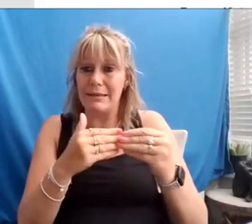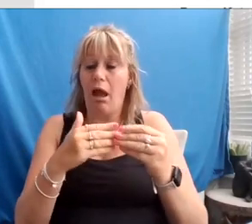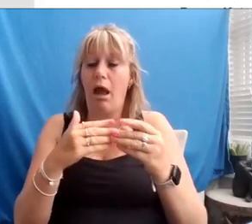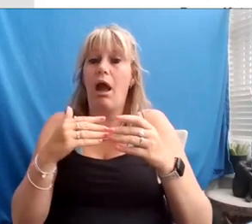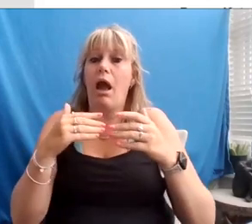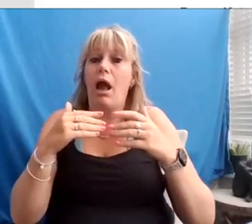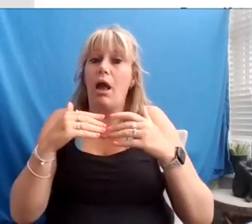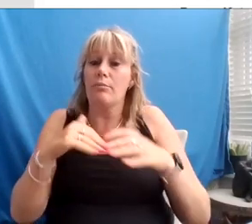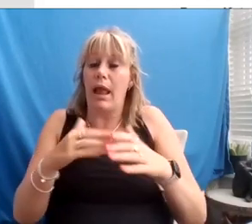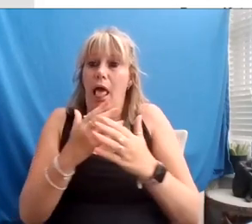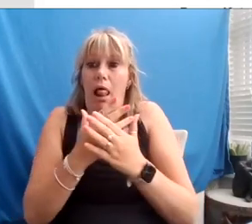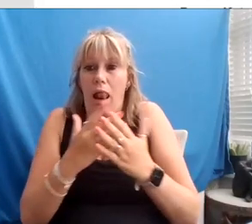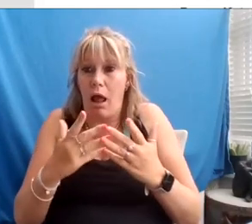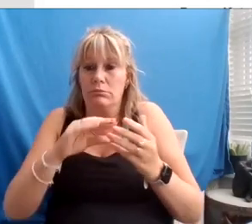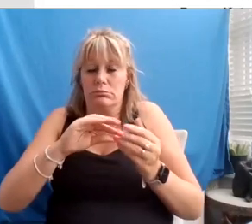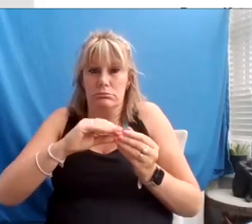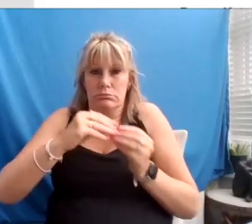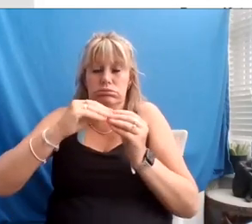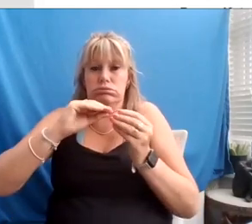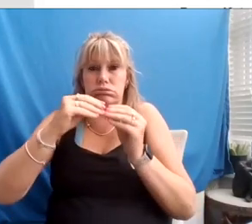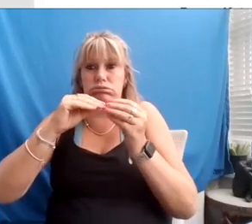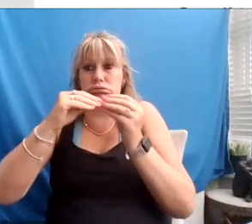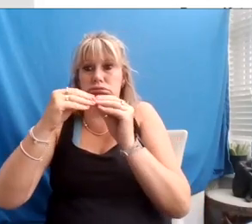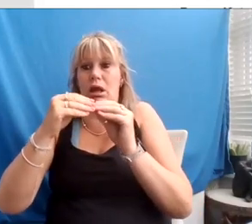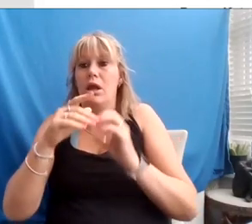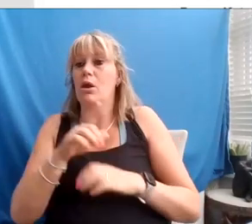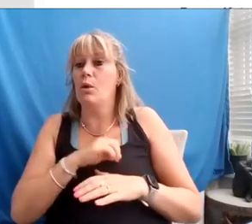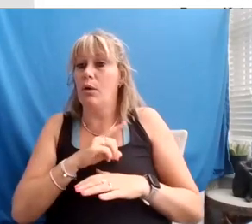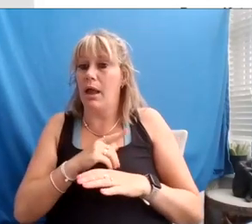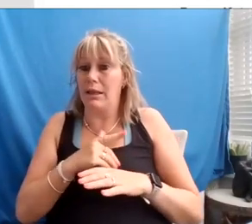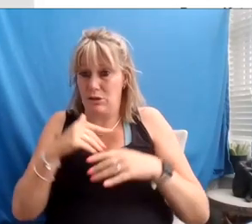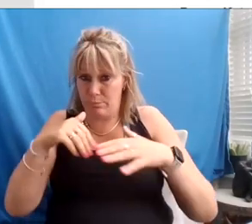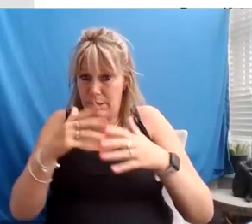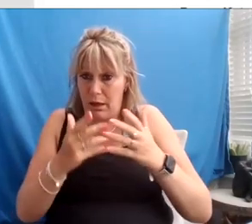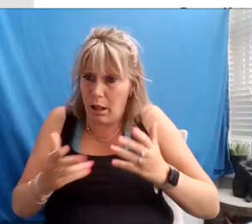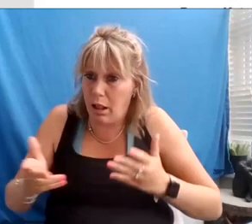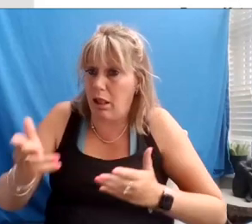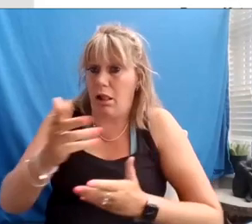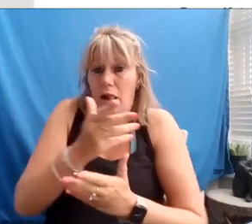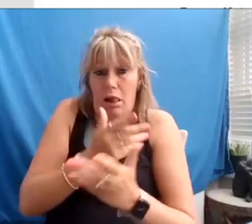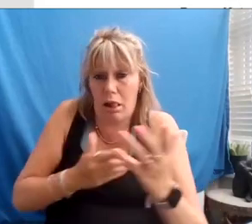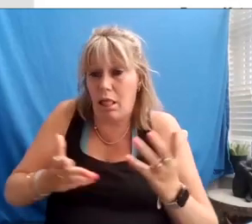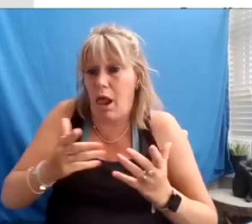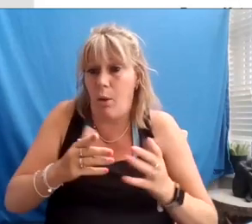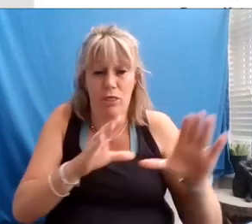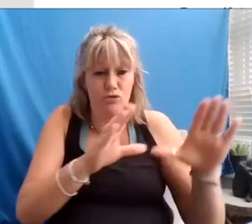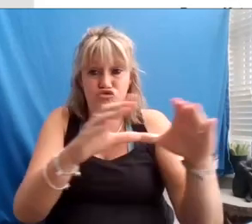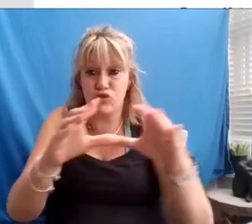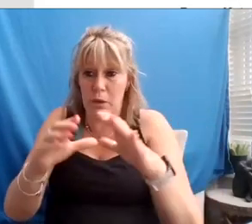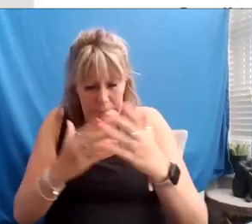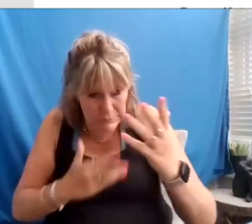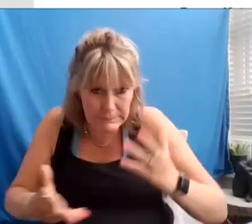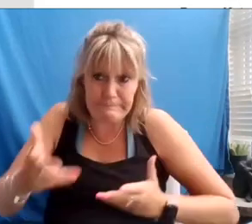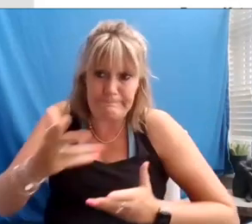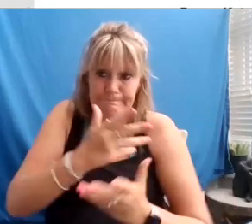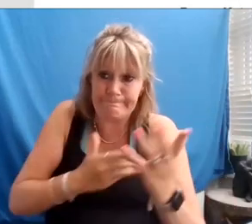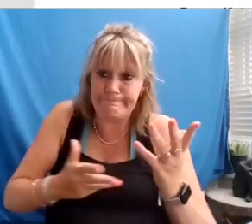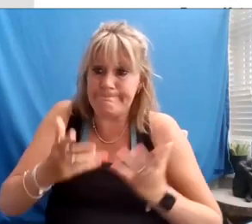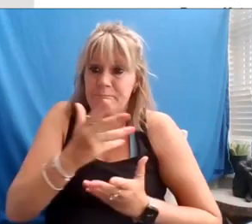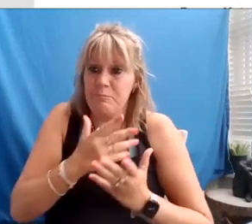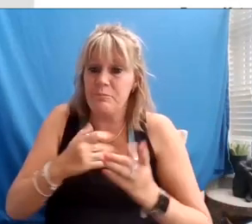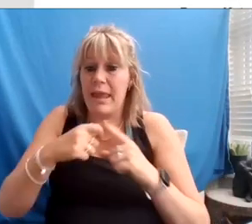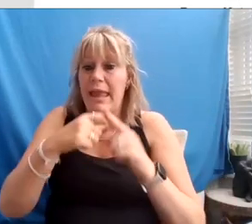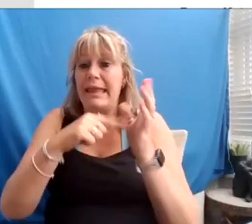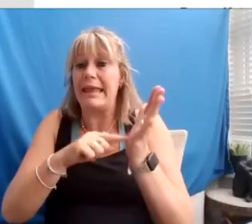of the curating because she's also been liaising with most of these other groups as well. Kate, our youth